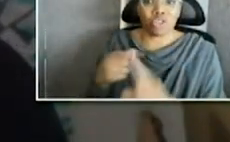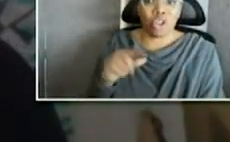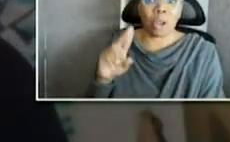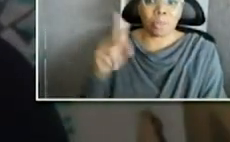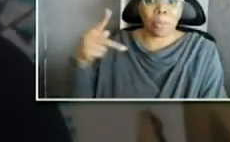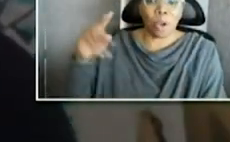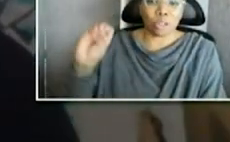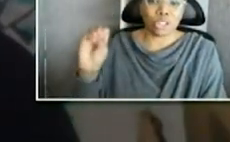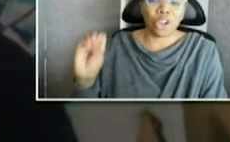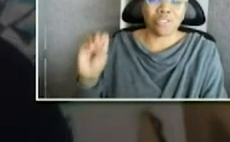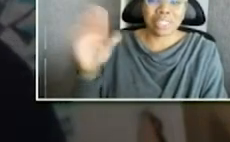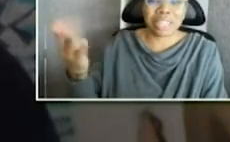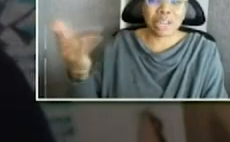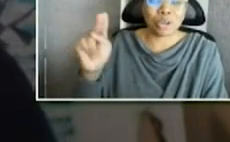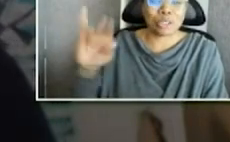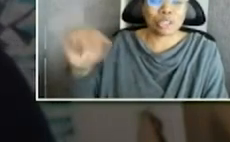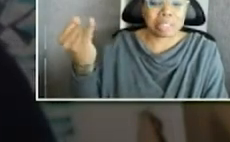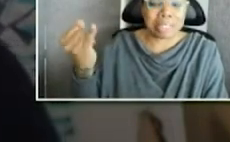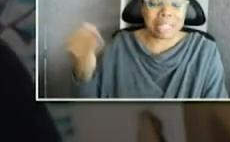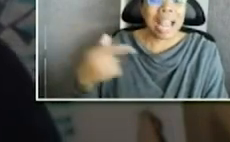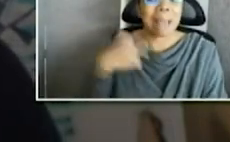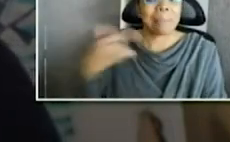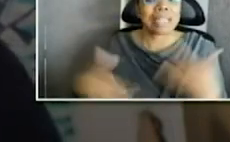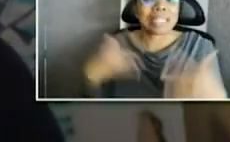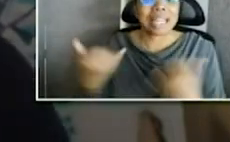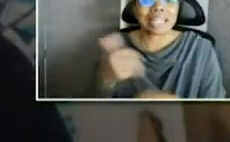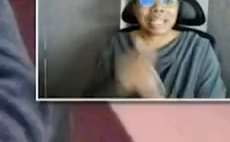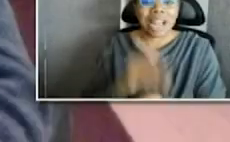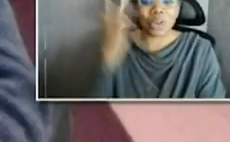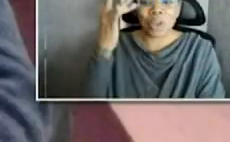tonight because we're joined by Jay, our director.